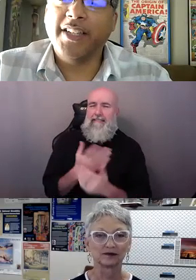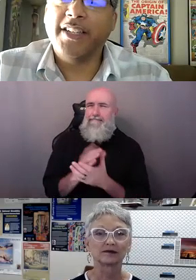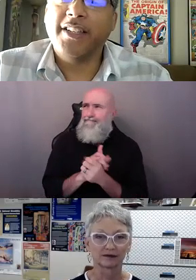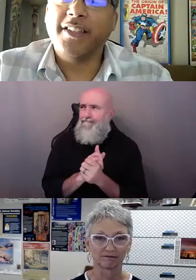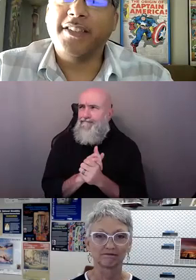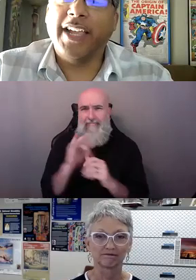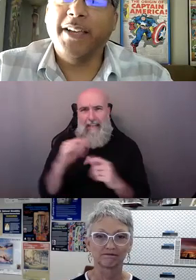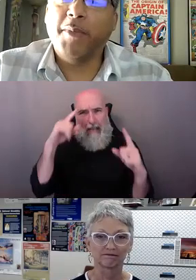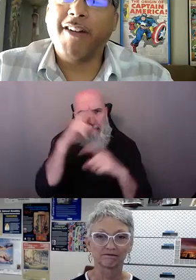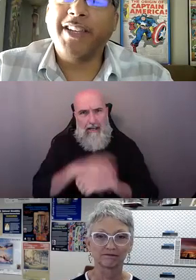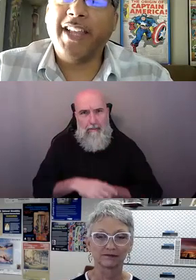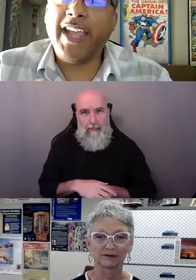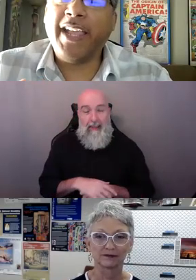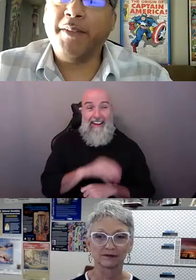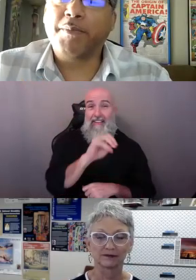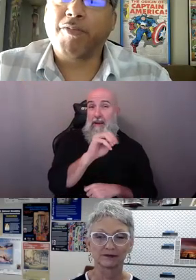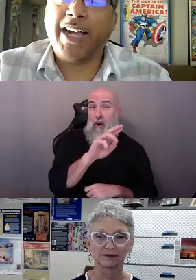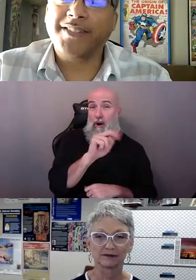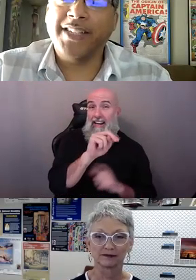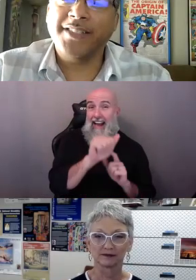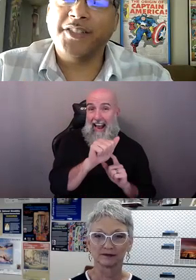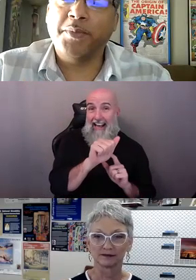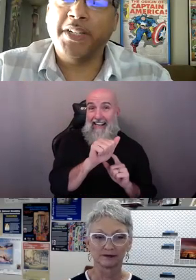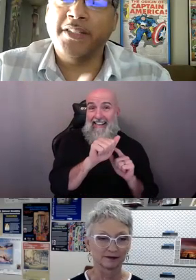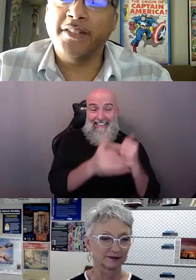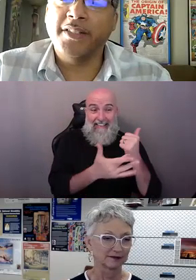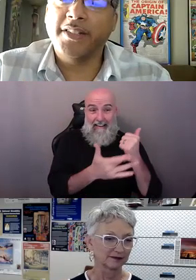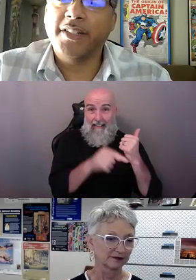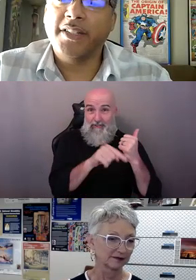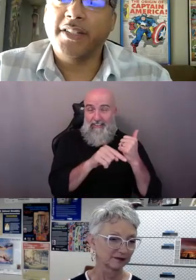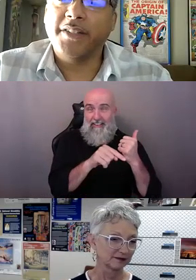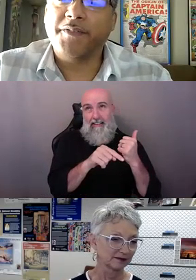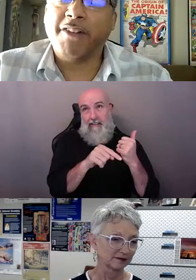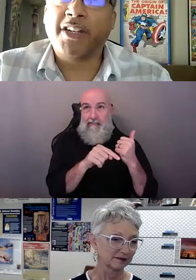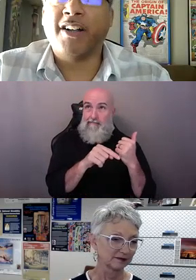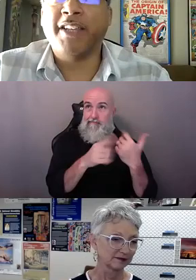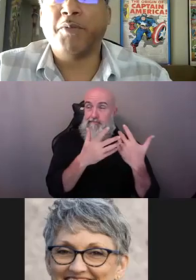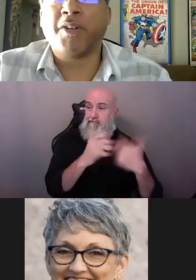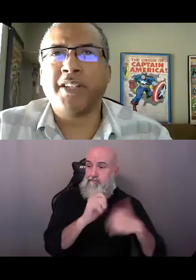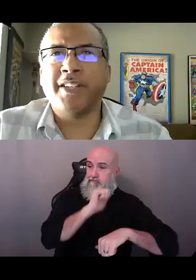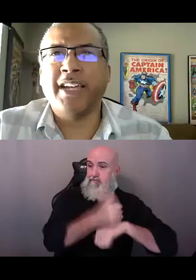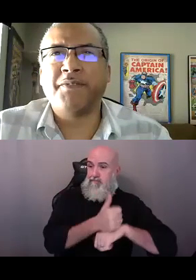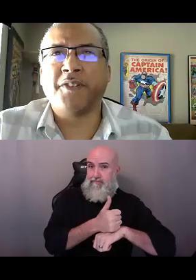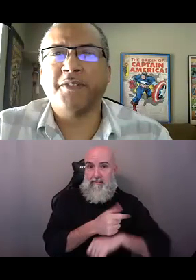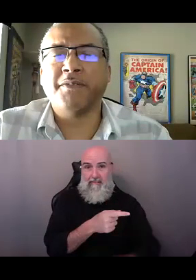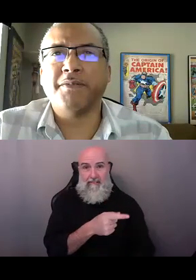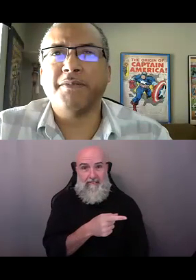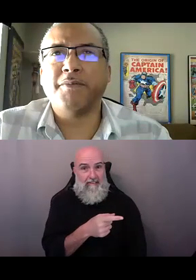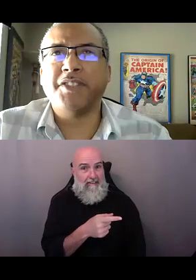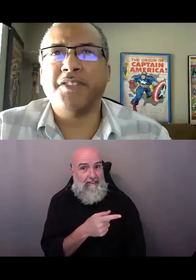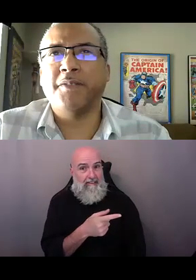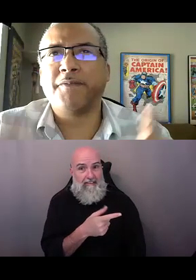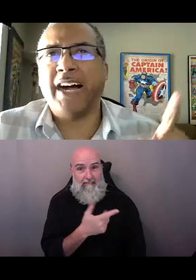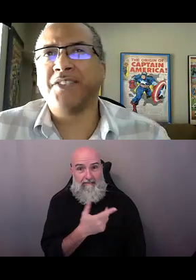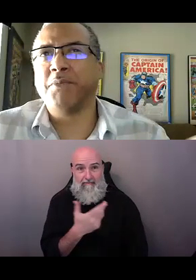complicated. The mRNA process has been, if I recall, they've been working on that